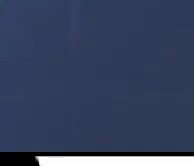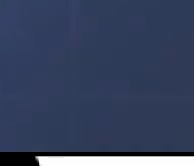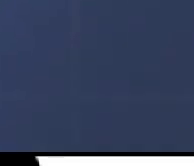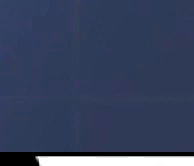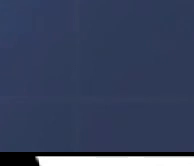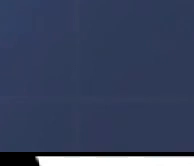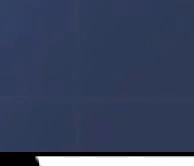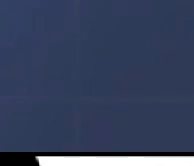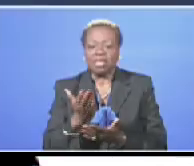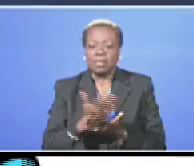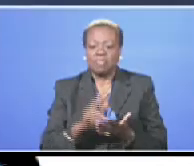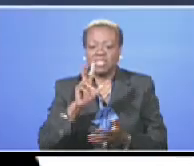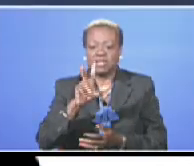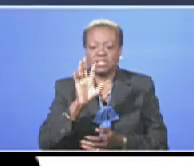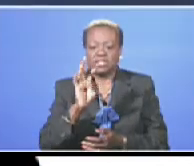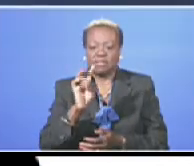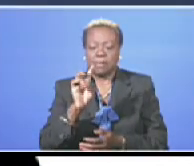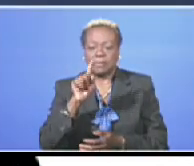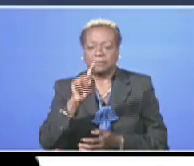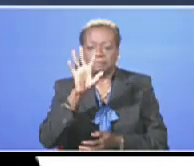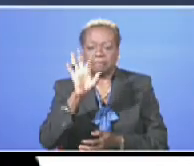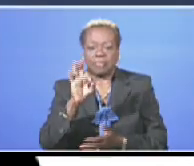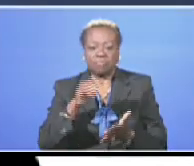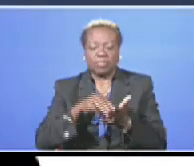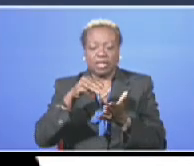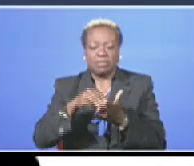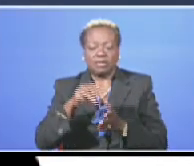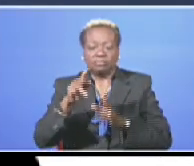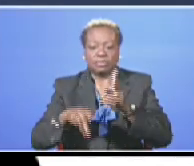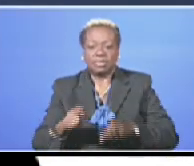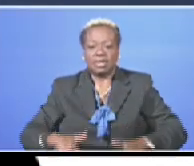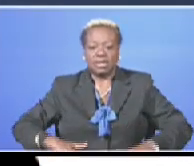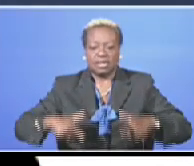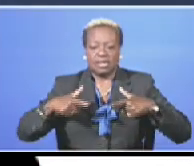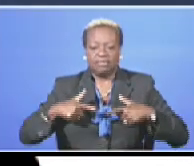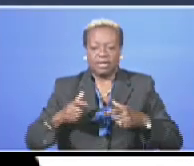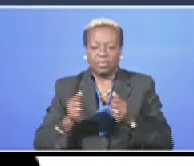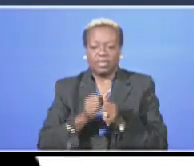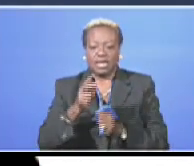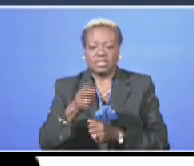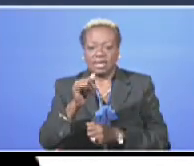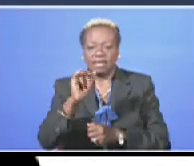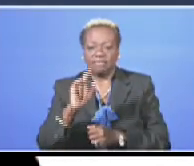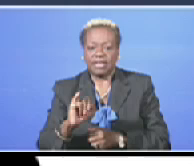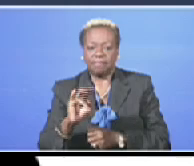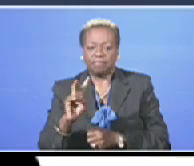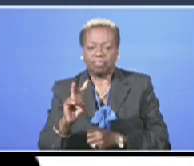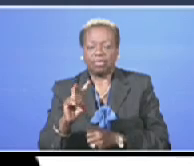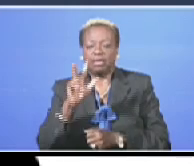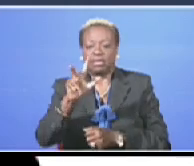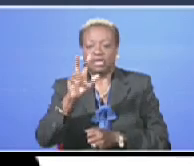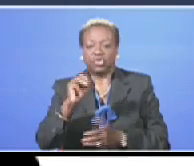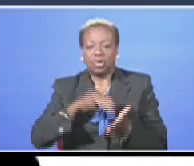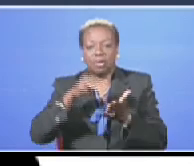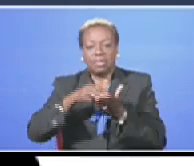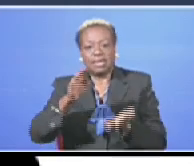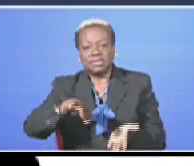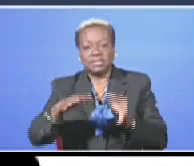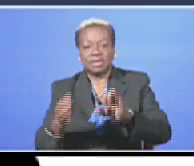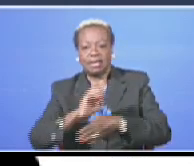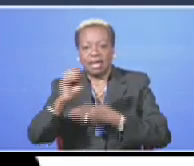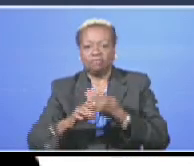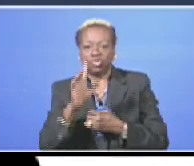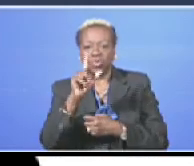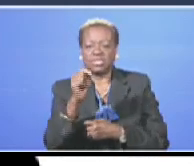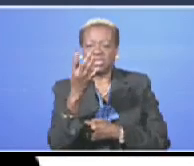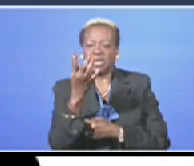With some 37.9 million people across the globe living with HIV and another 32 million people having died up to the end of